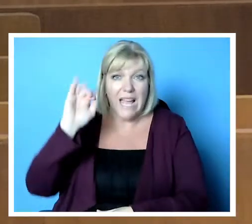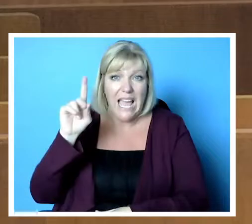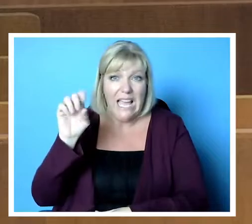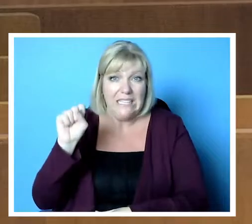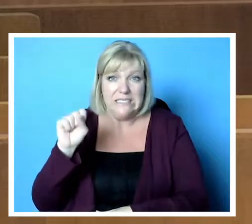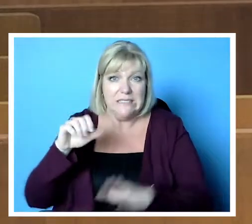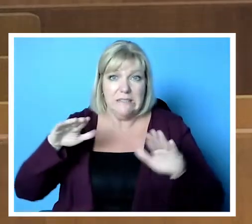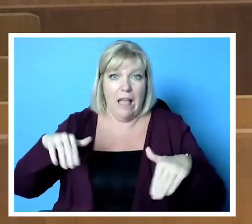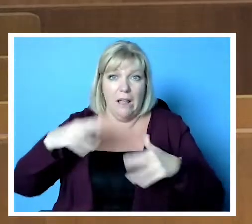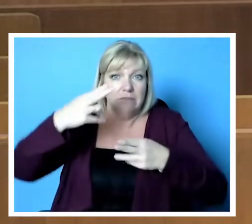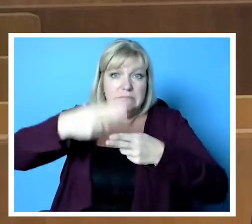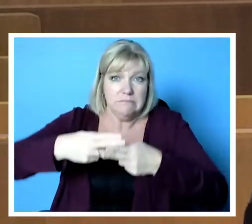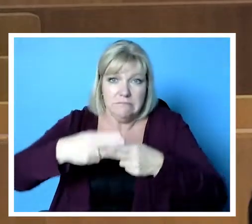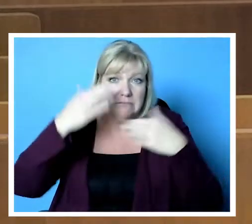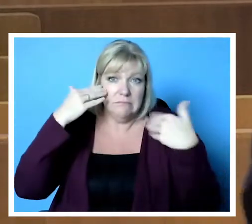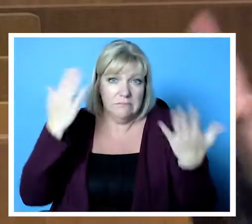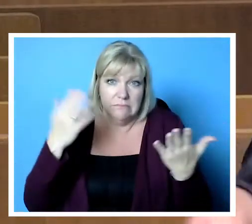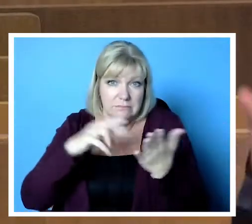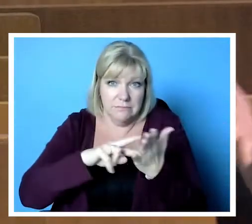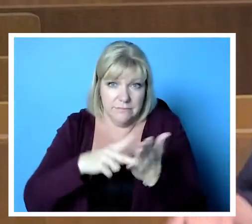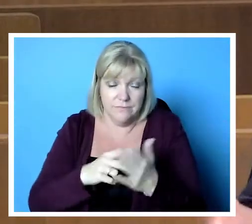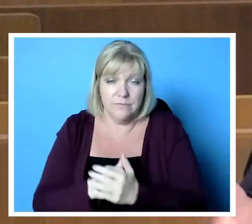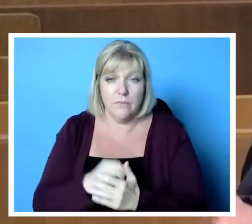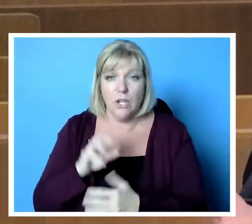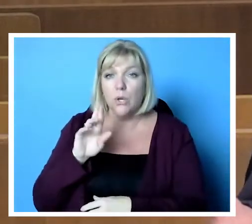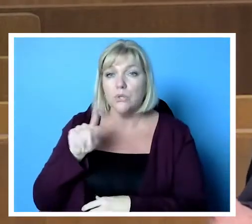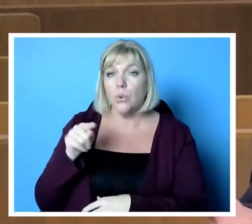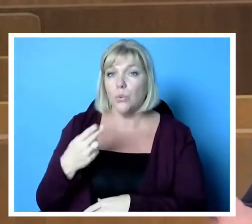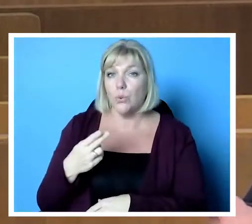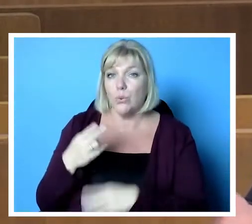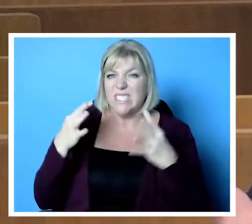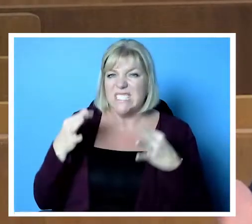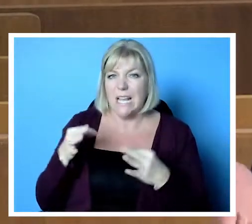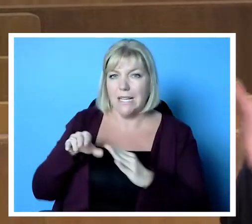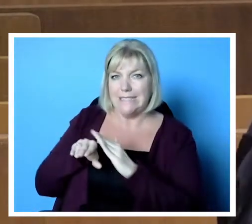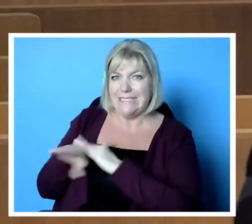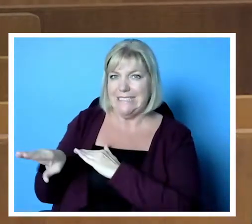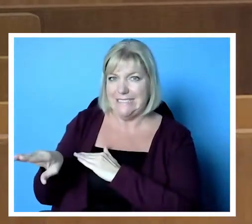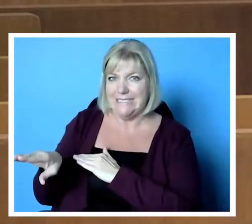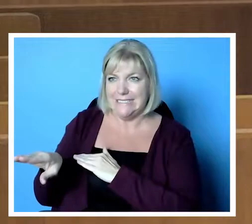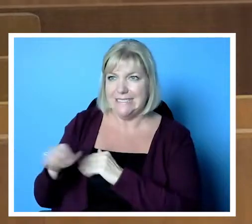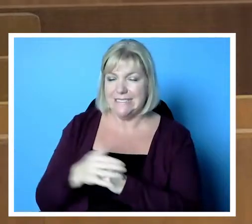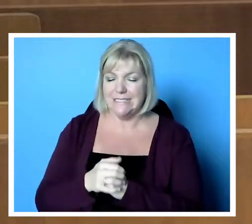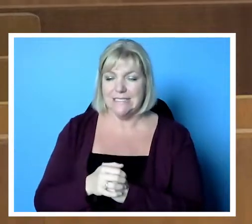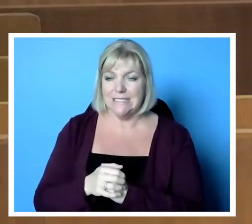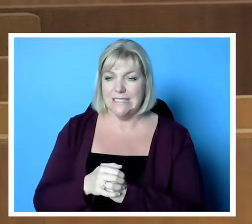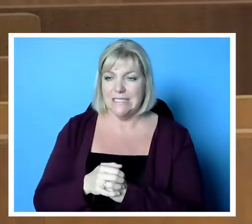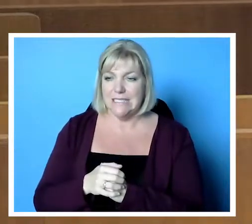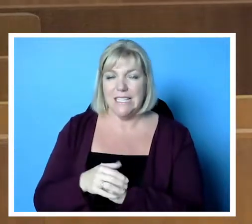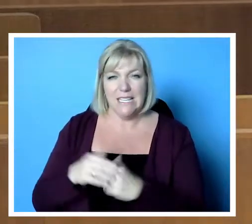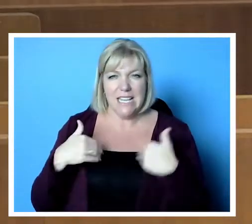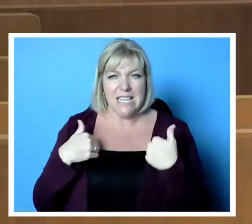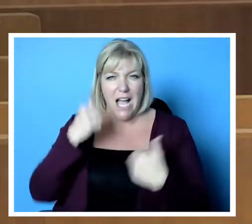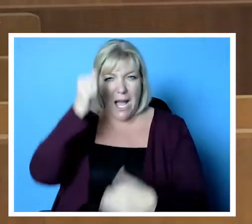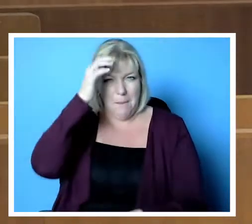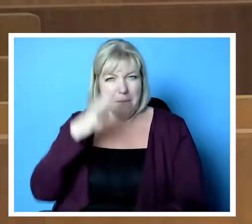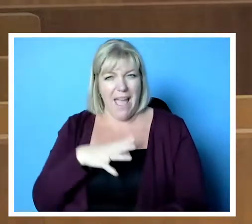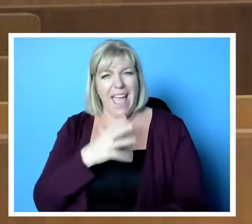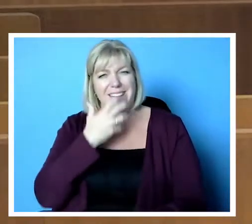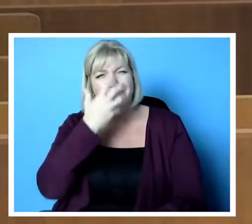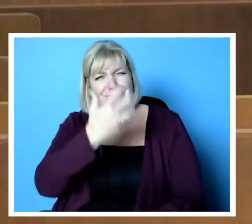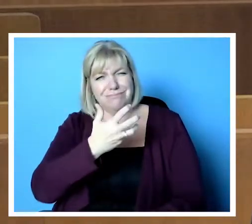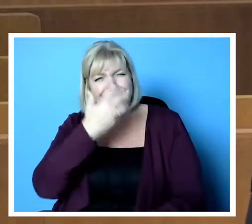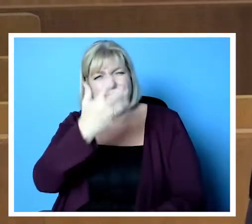AIDS. And she decides to go in the room. And she finds a young man crying out for his